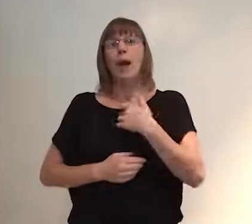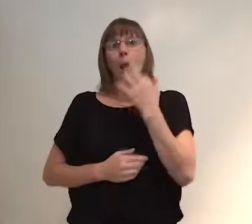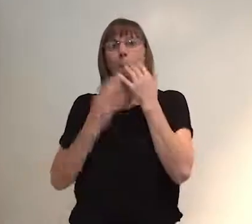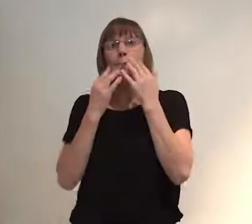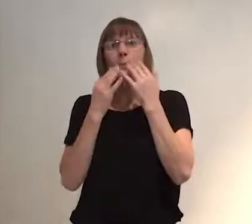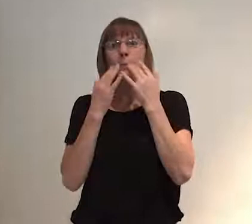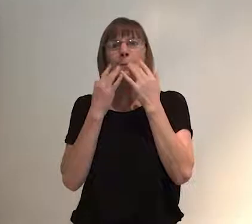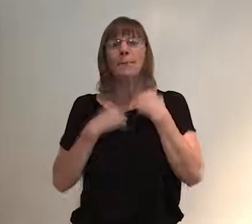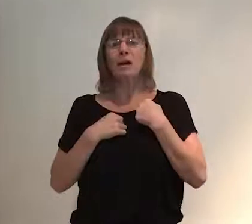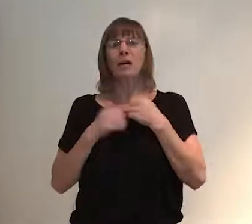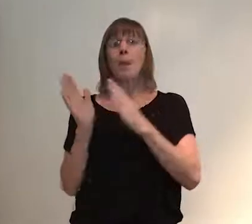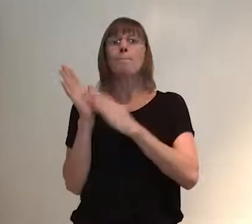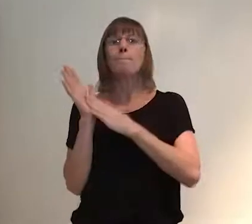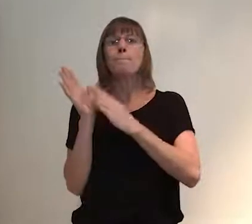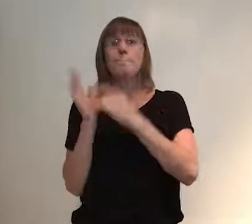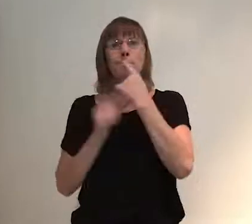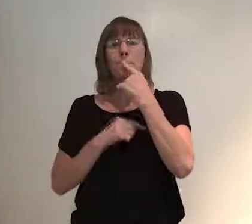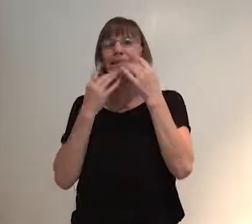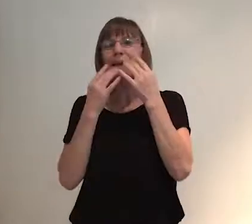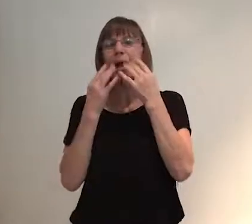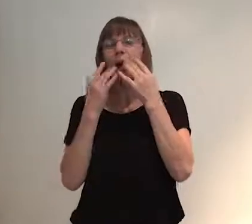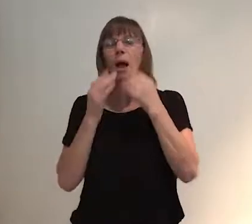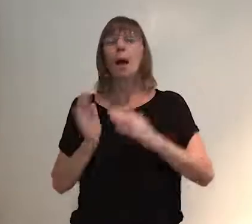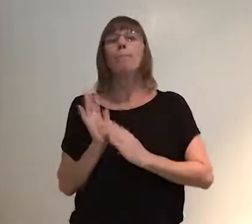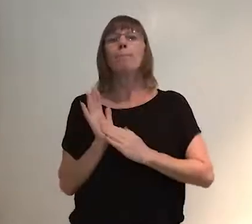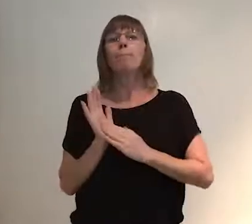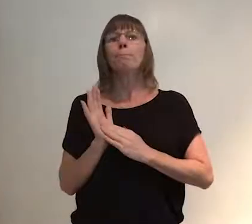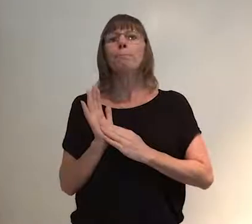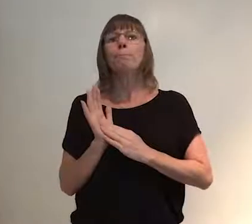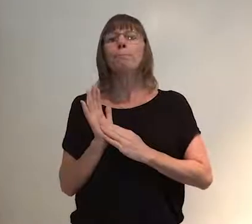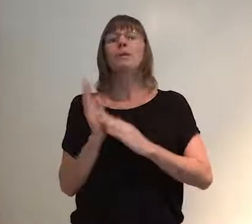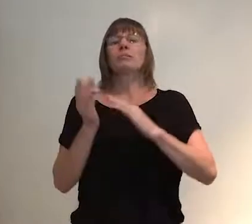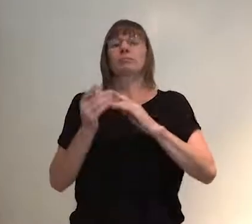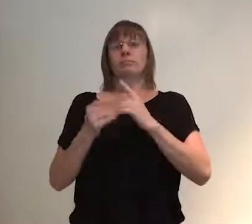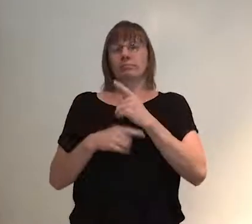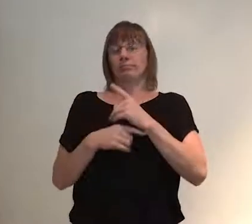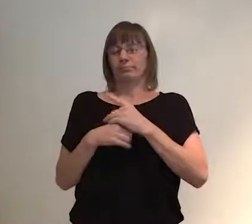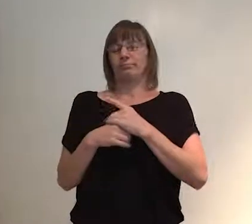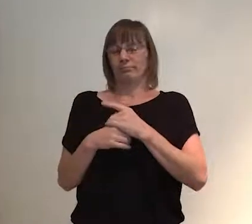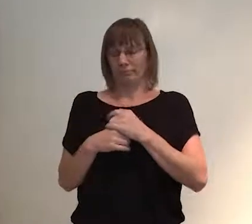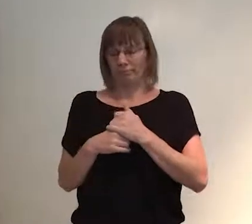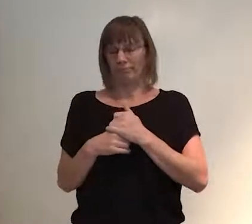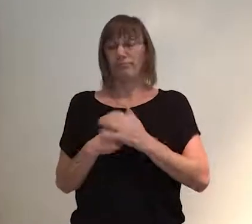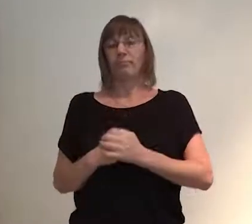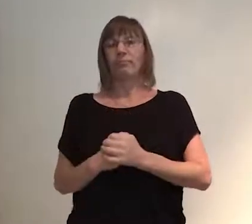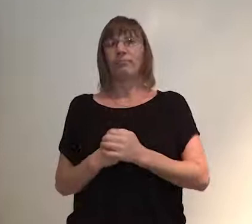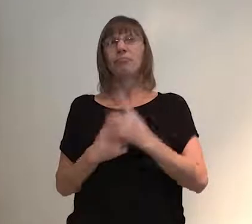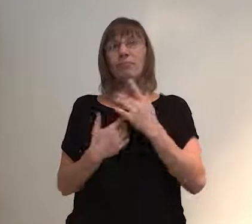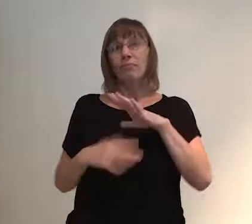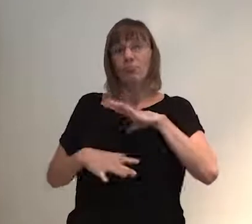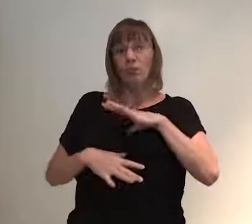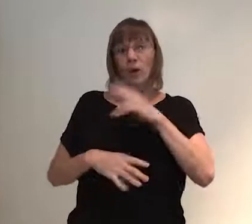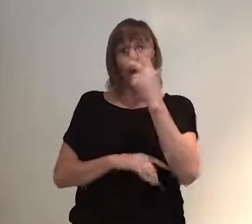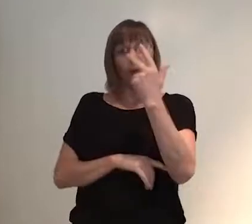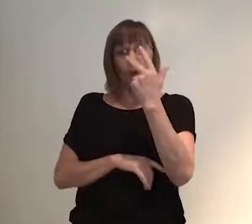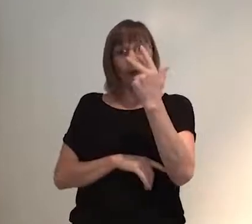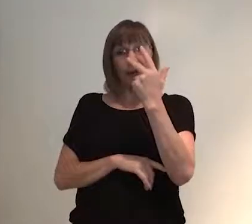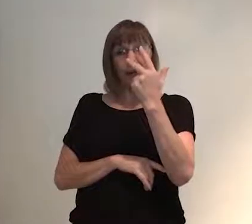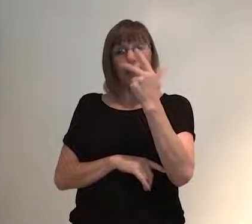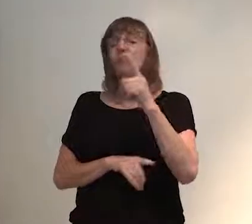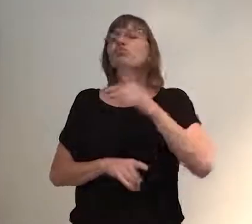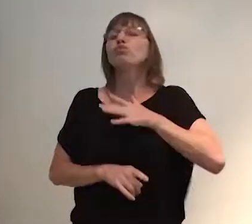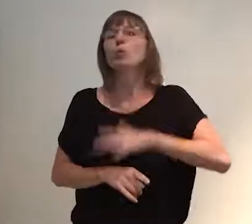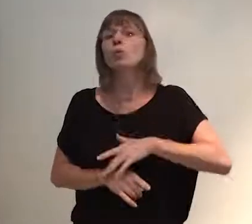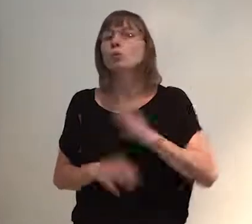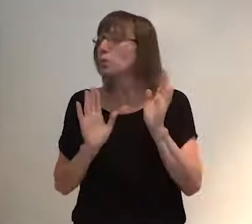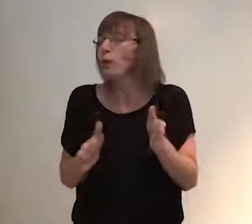3 Oms together. So Omming is making the Om sound. And we're going to take